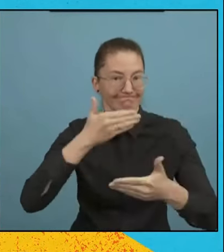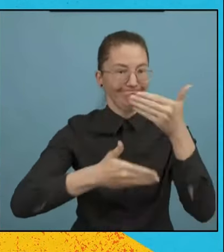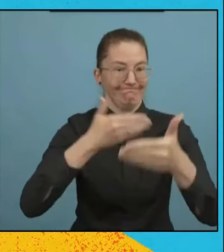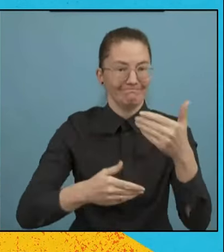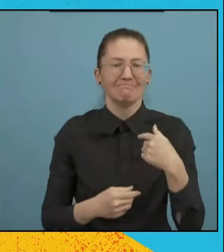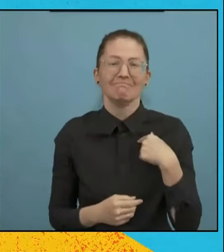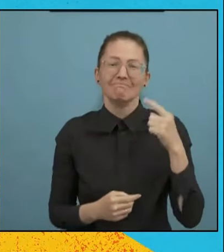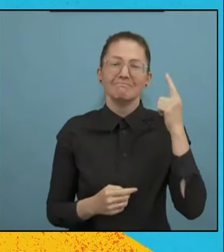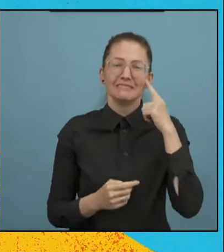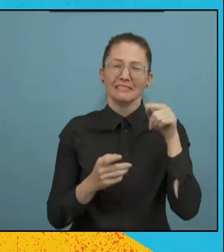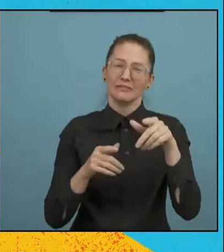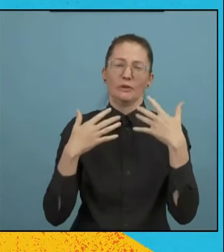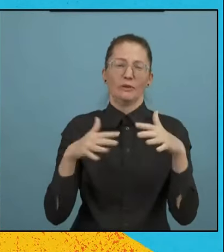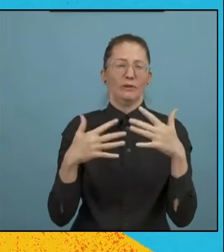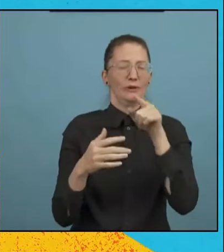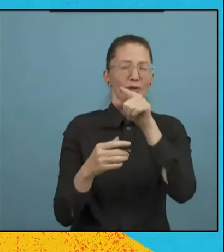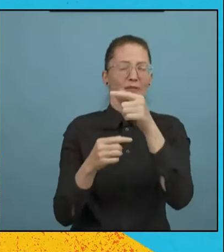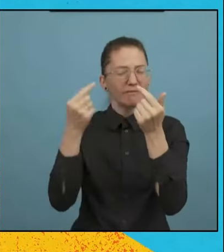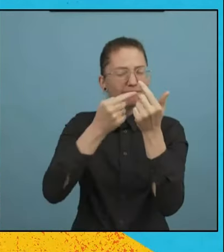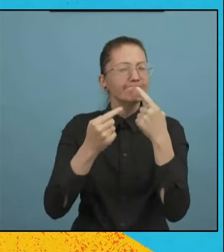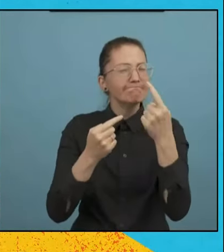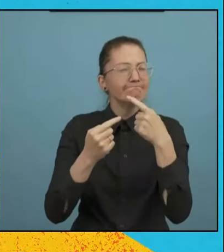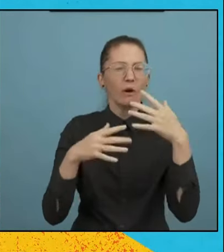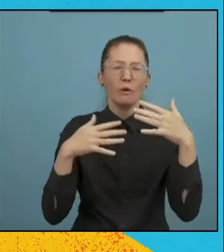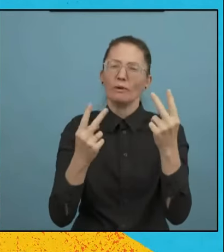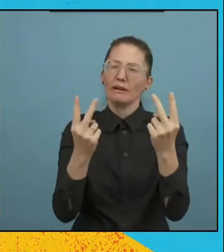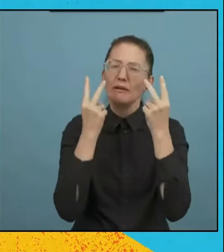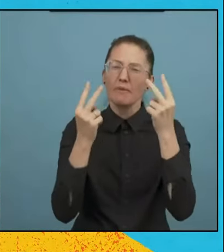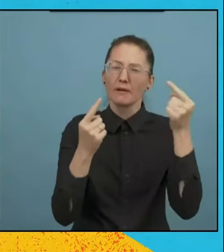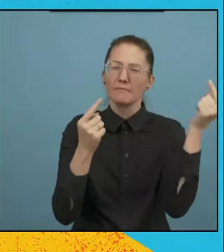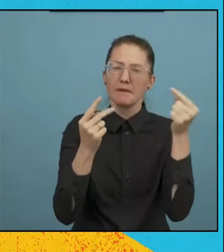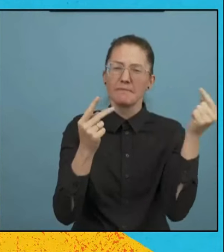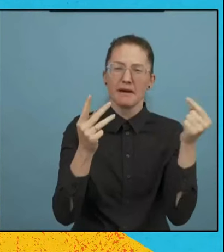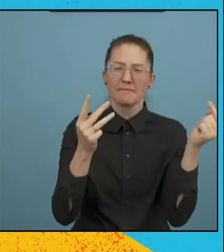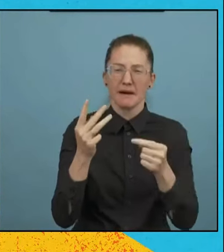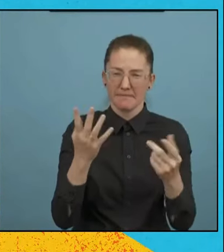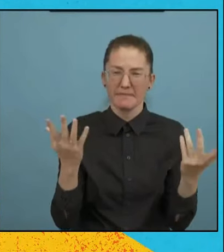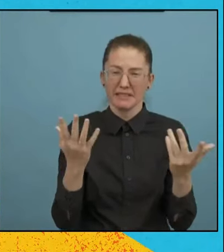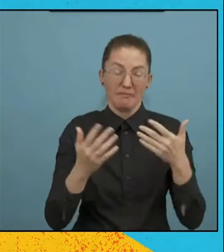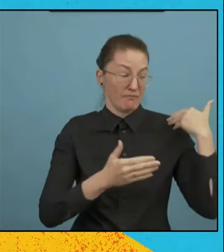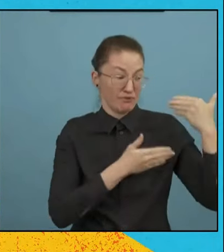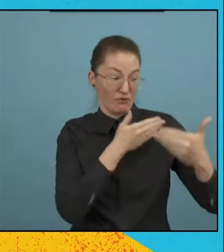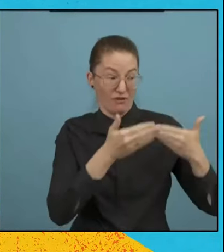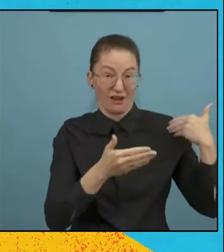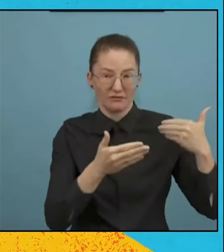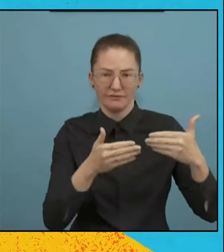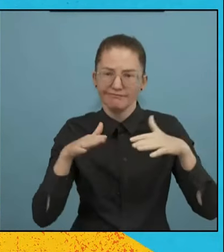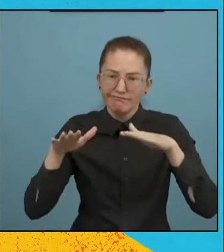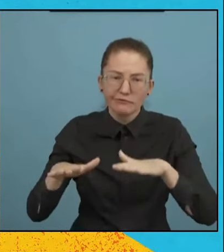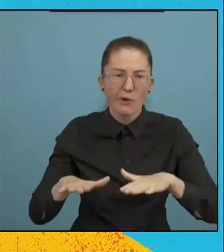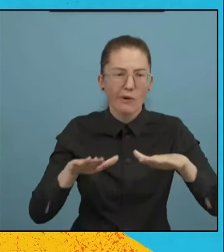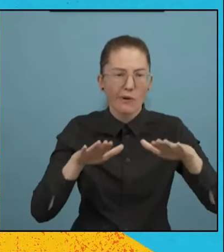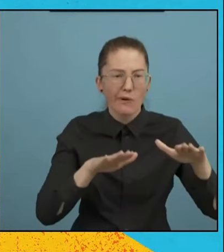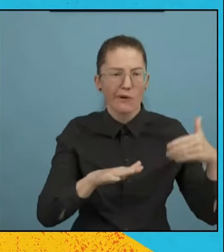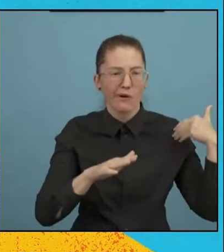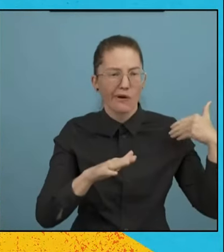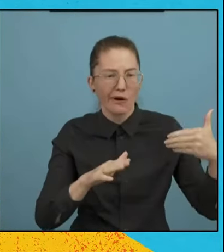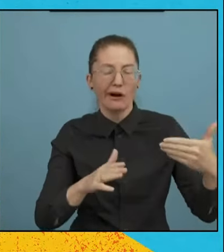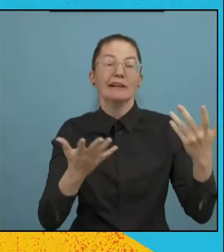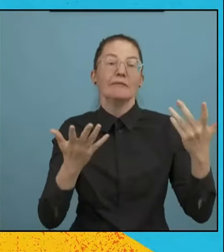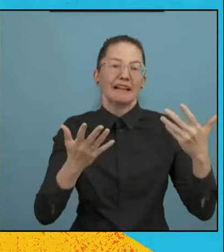you are focused on conflict, when you are focused on funneling weapons to actors on the ground, you are therefore not focused on climate change. You're not focused on ending poverty, on